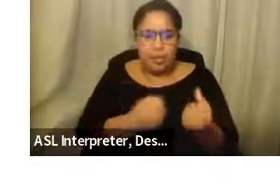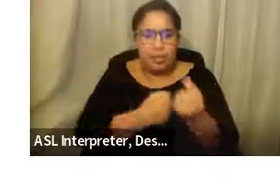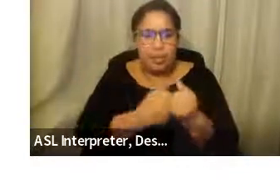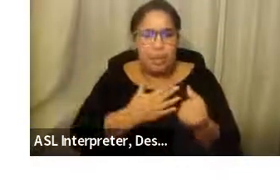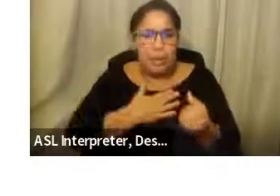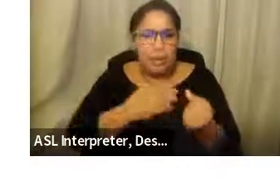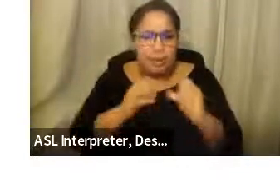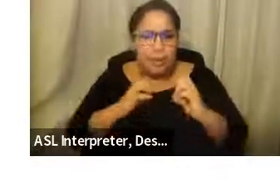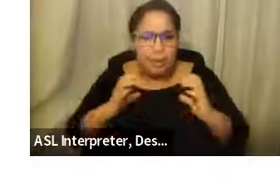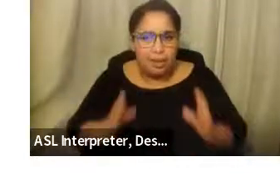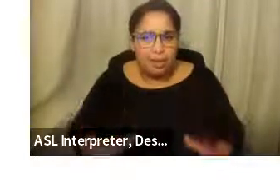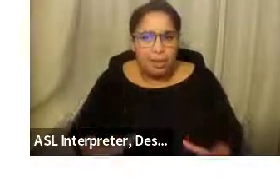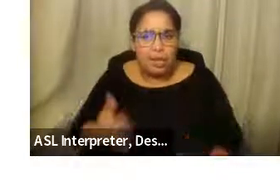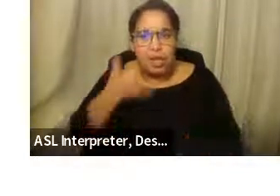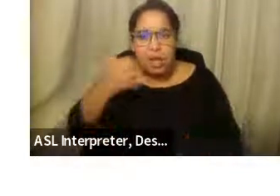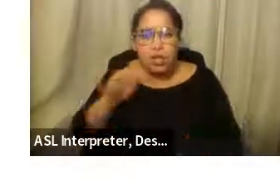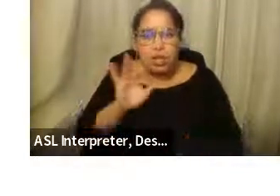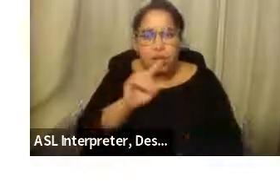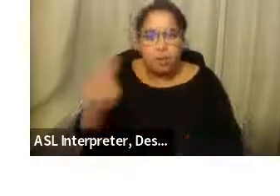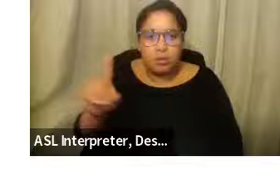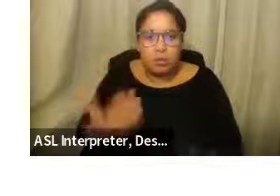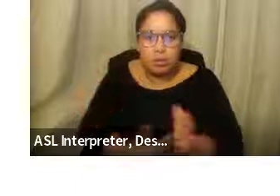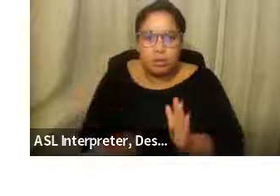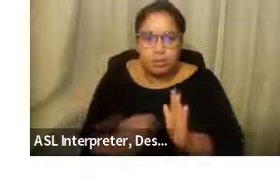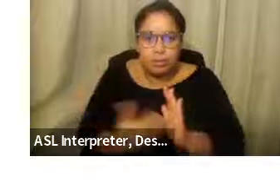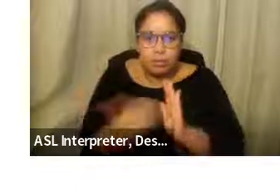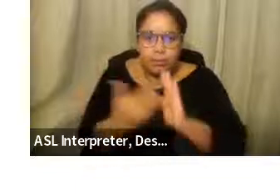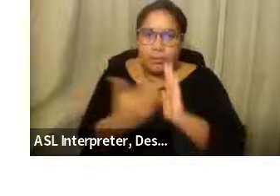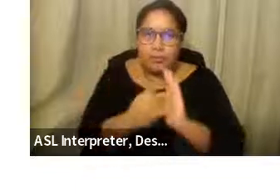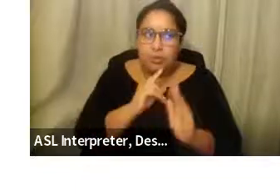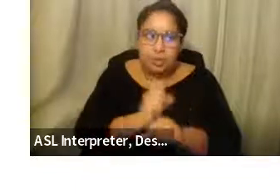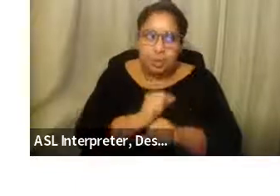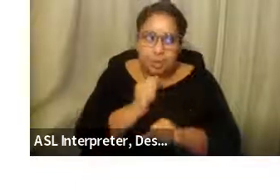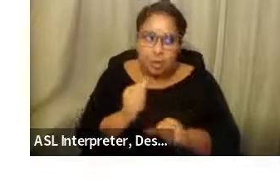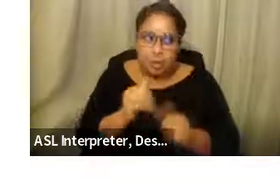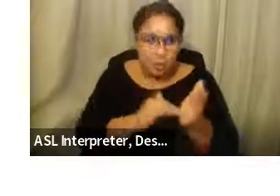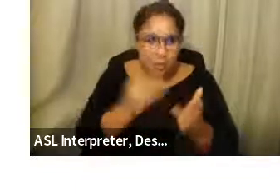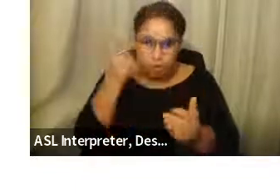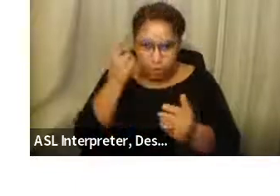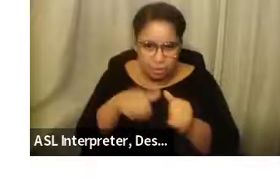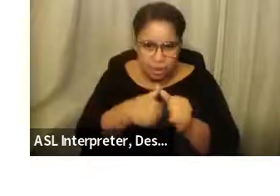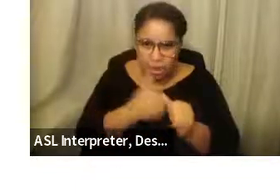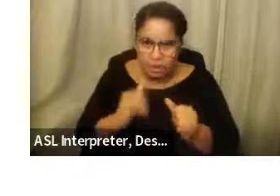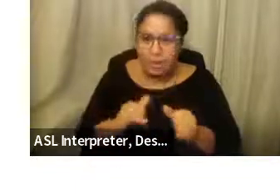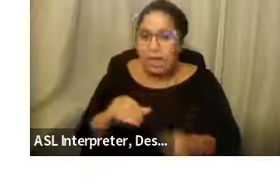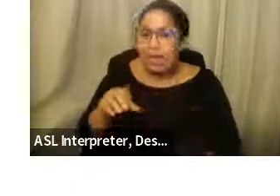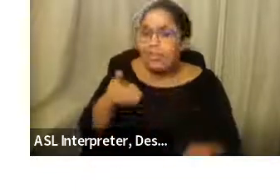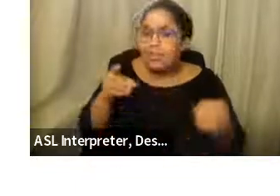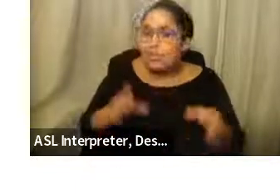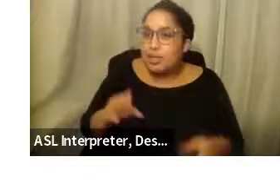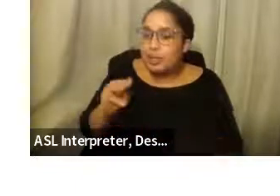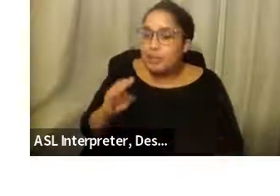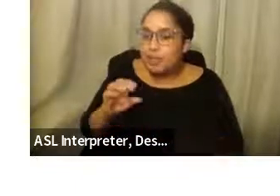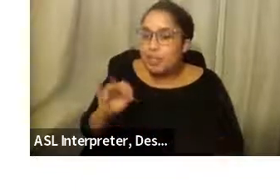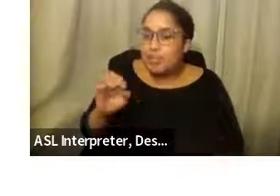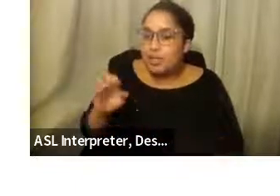client who calls 911 repeatedly, even when there's no medical reason to call? Director McFadden and Stephanie, please go